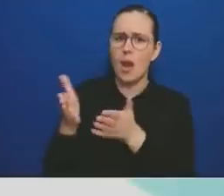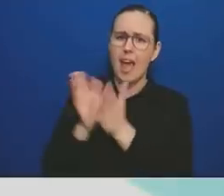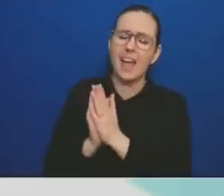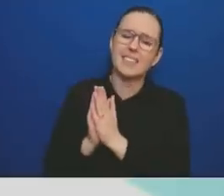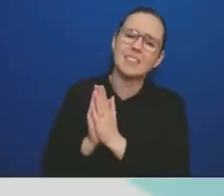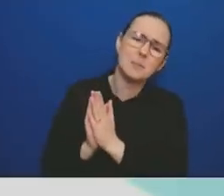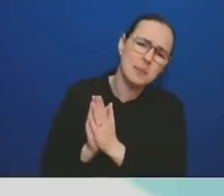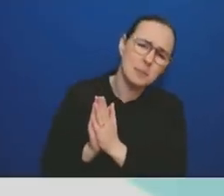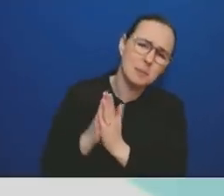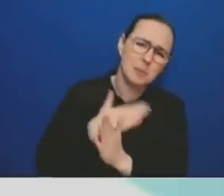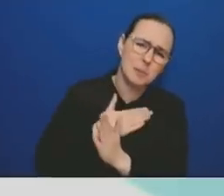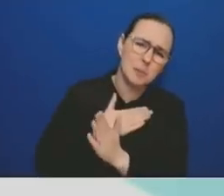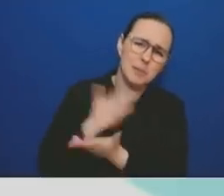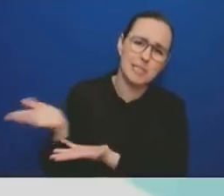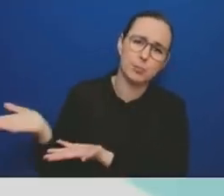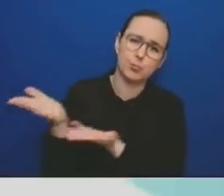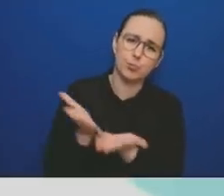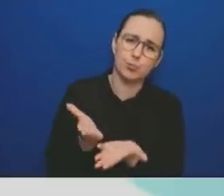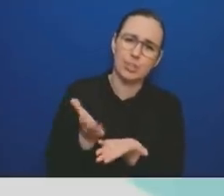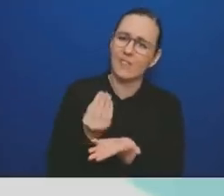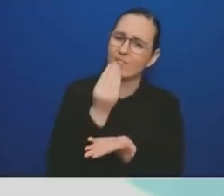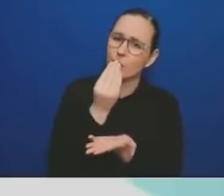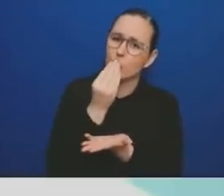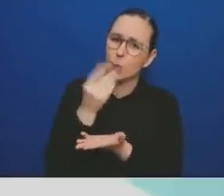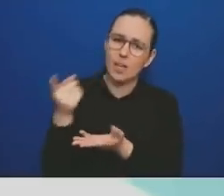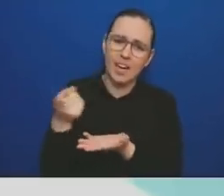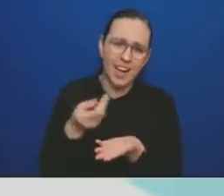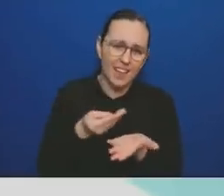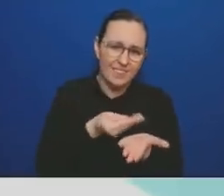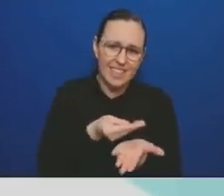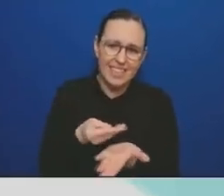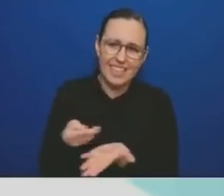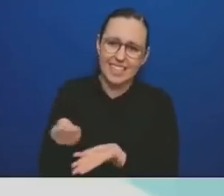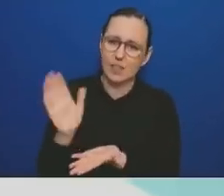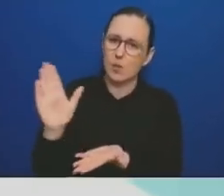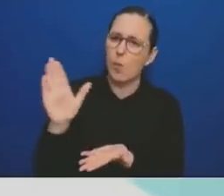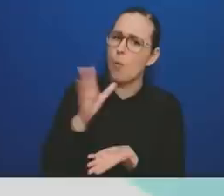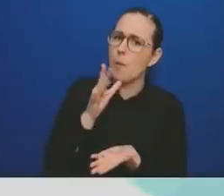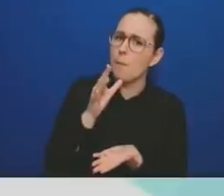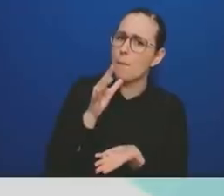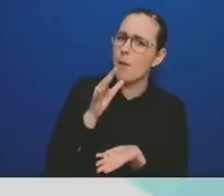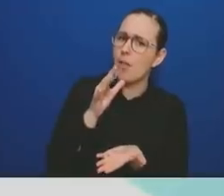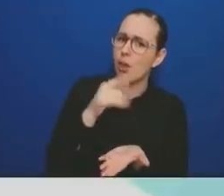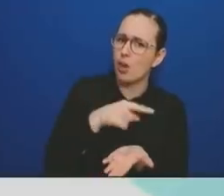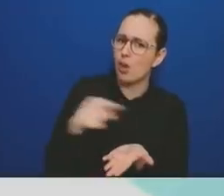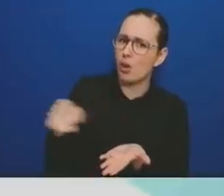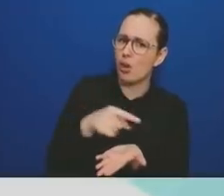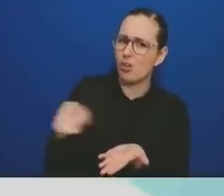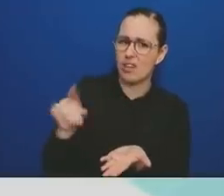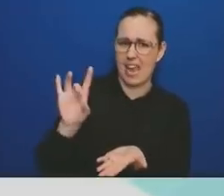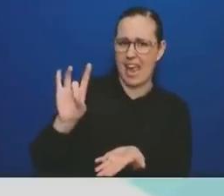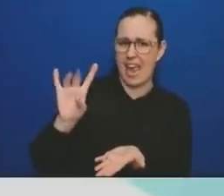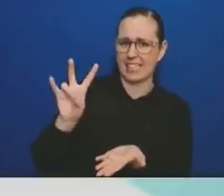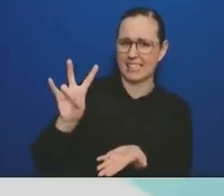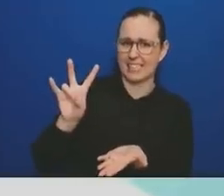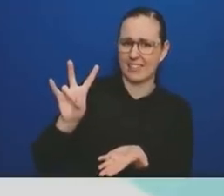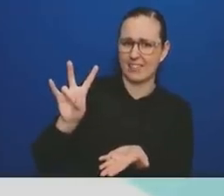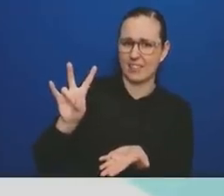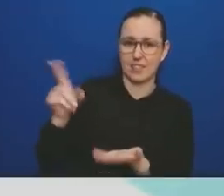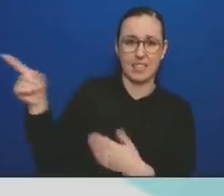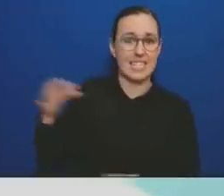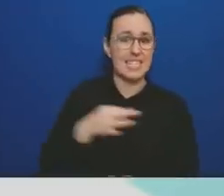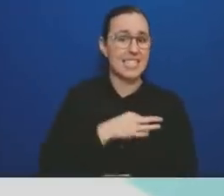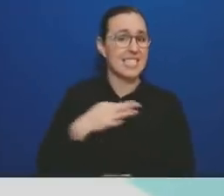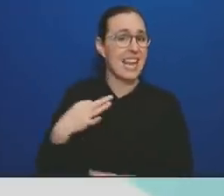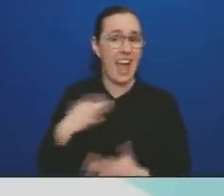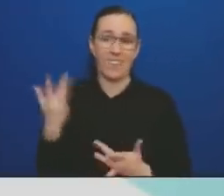there her 3 meals because there wasn't enough staff. Apparently, the family had to do that again today as well. Is that acceptable? Do we know if